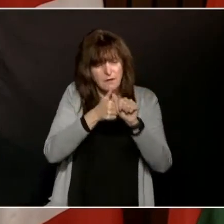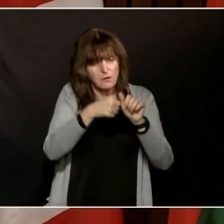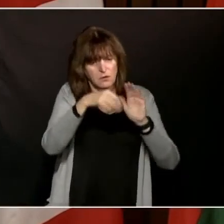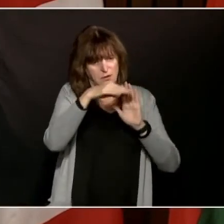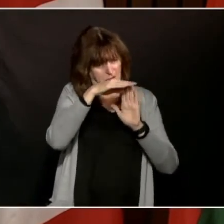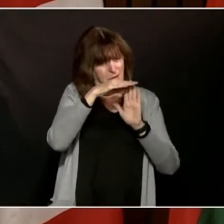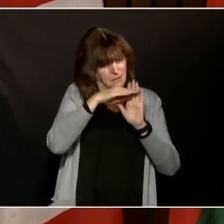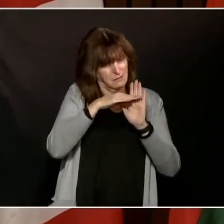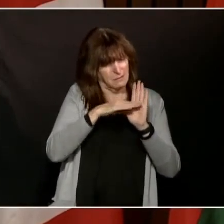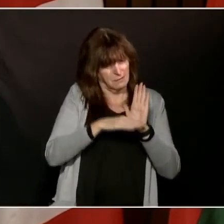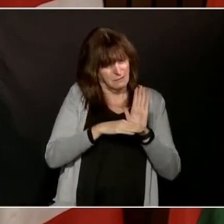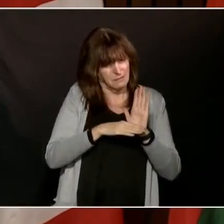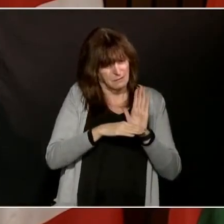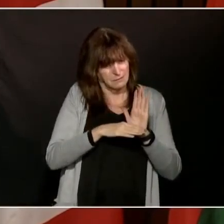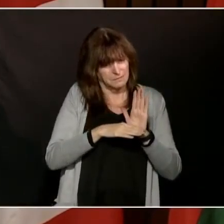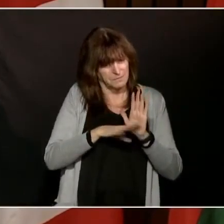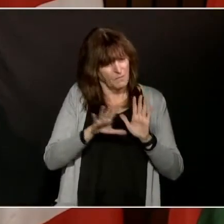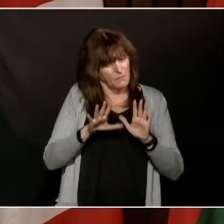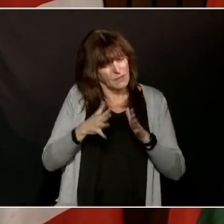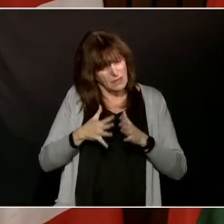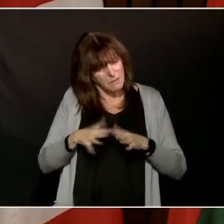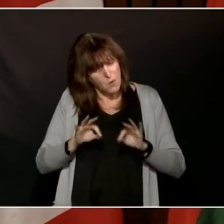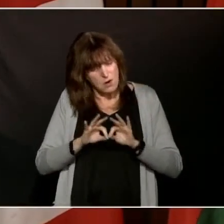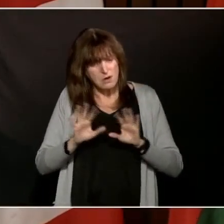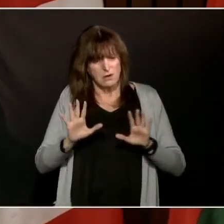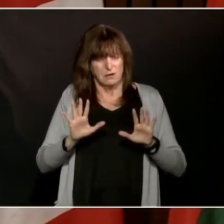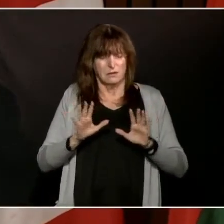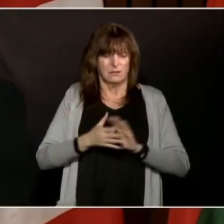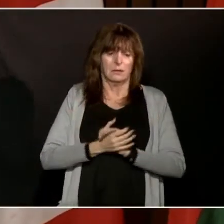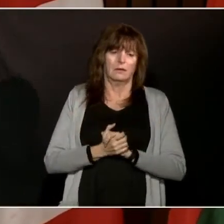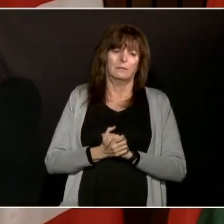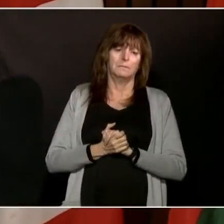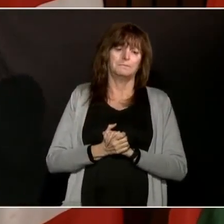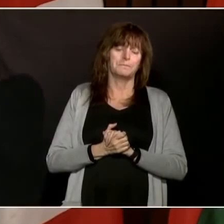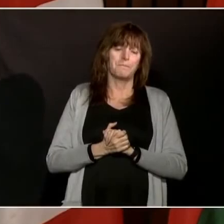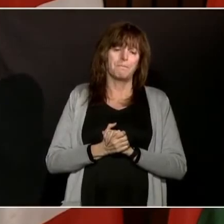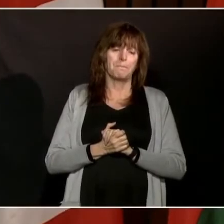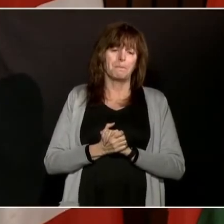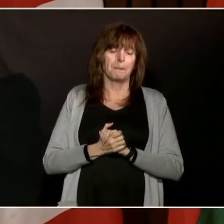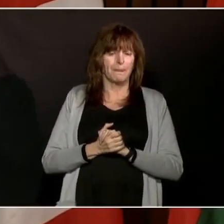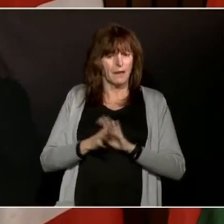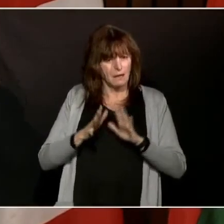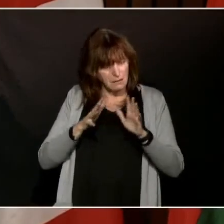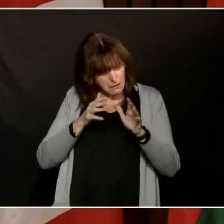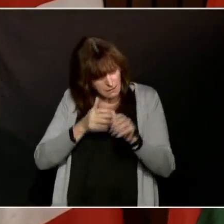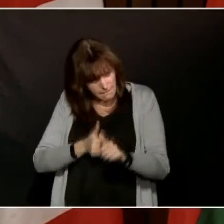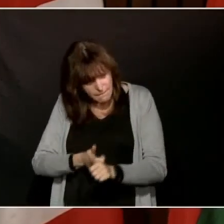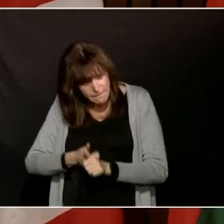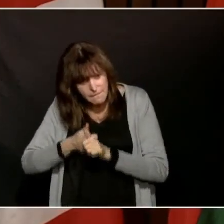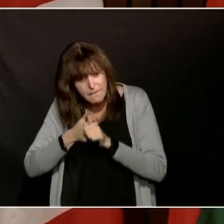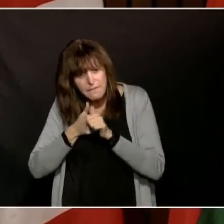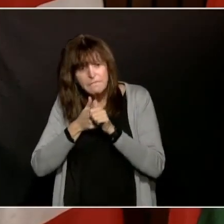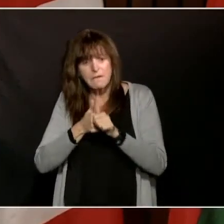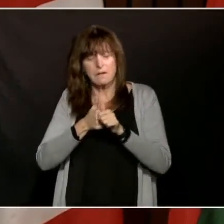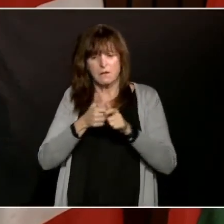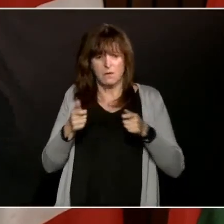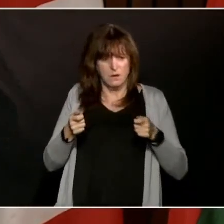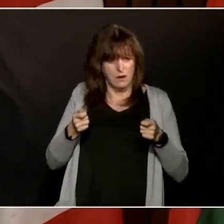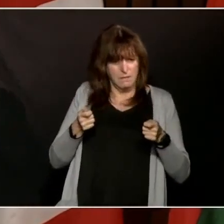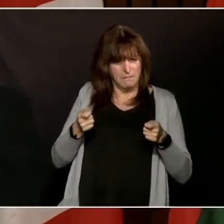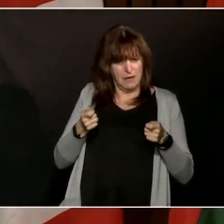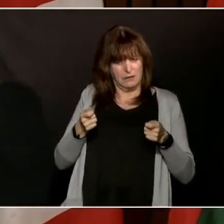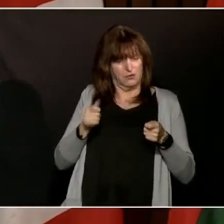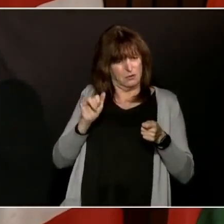system level measures and individual level measures to be able to curtail the spread. So I think